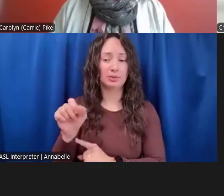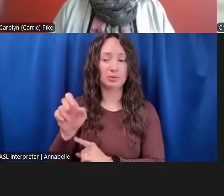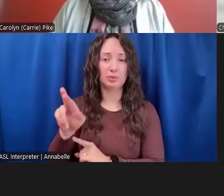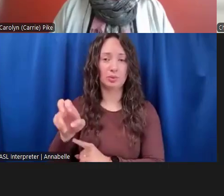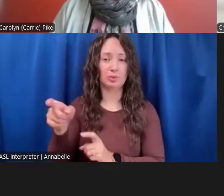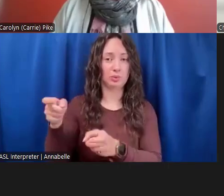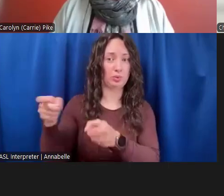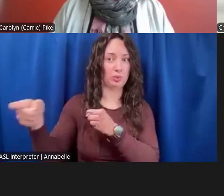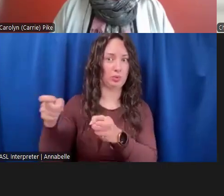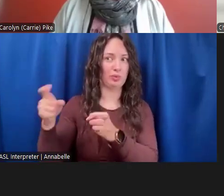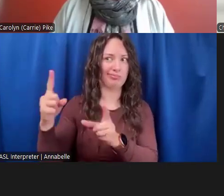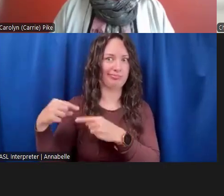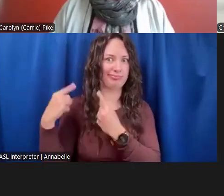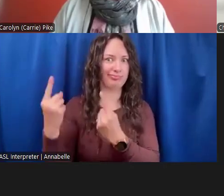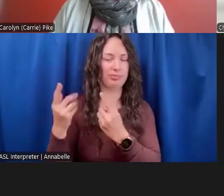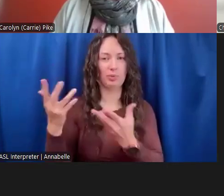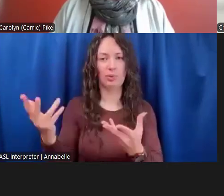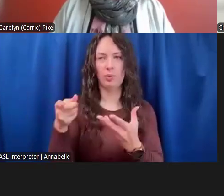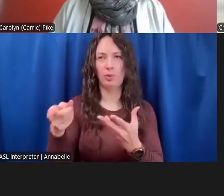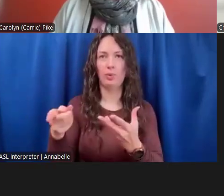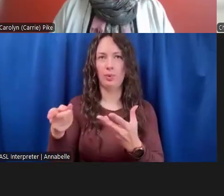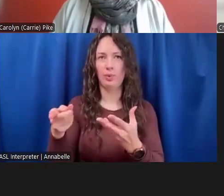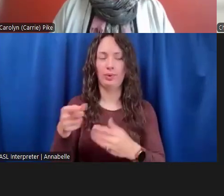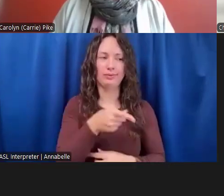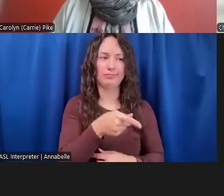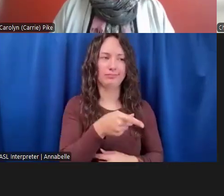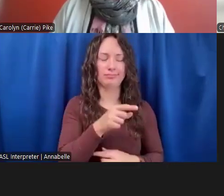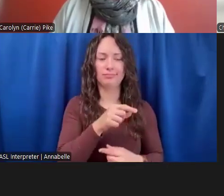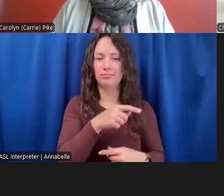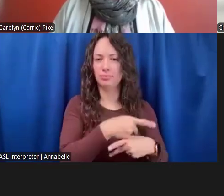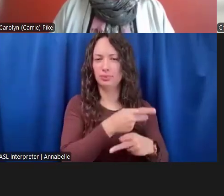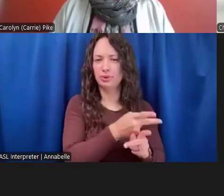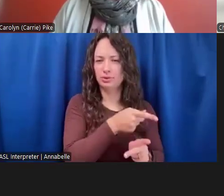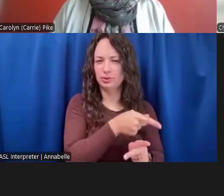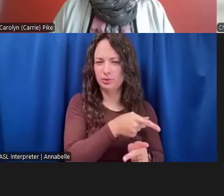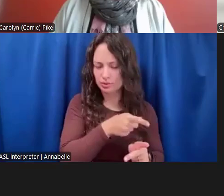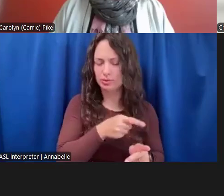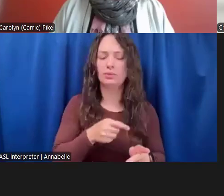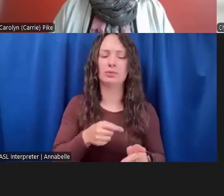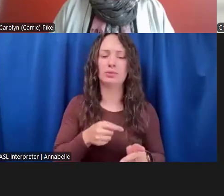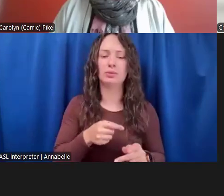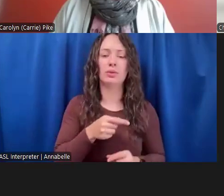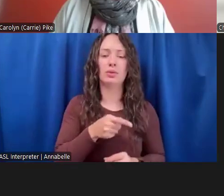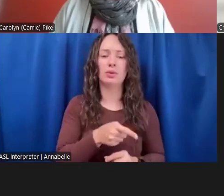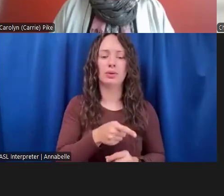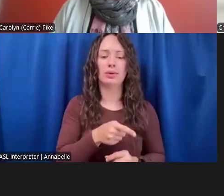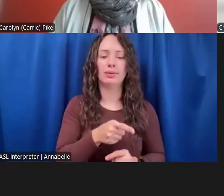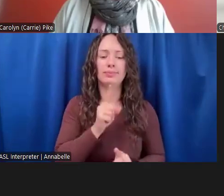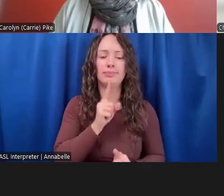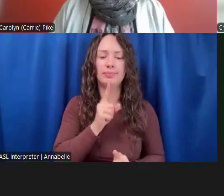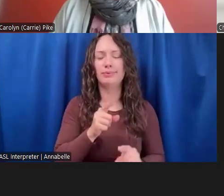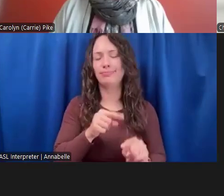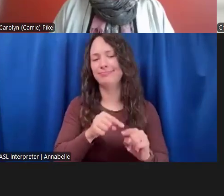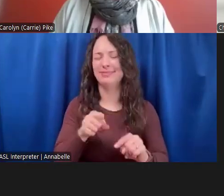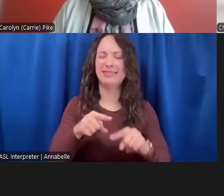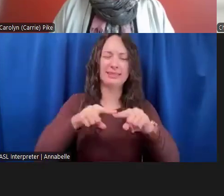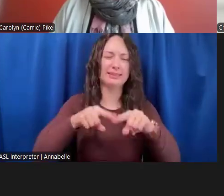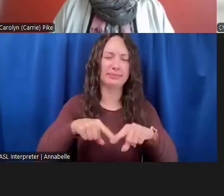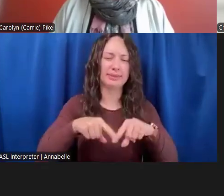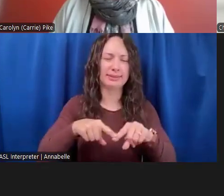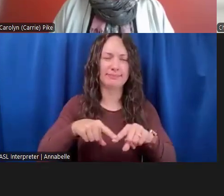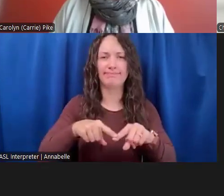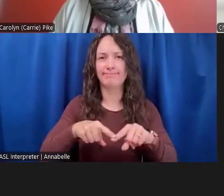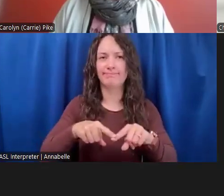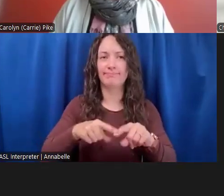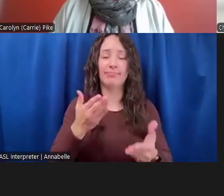as, seedling production, it's kind of ingrained in practice. And there's also availability to some degree of diverse